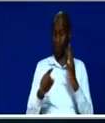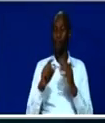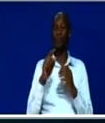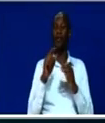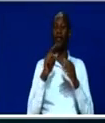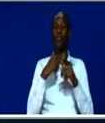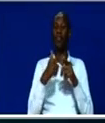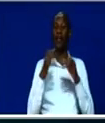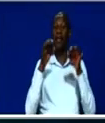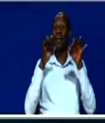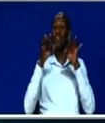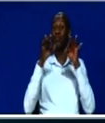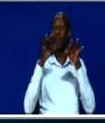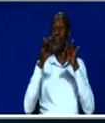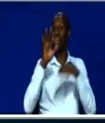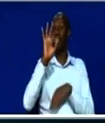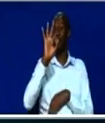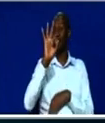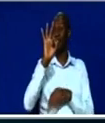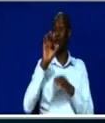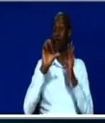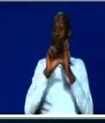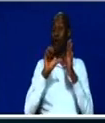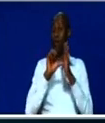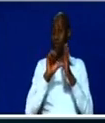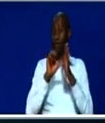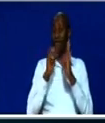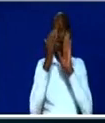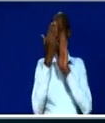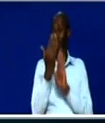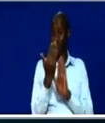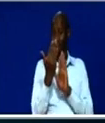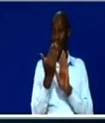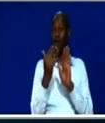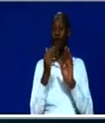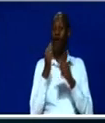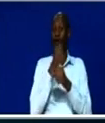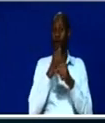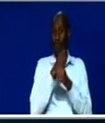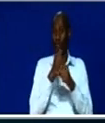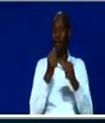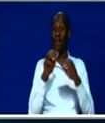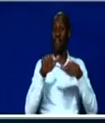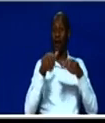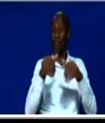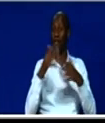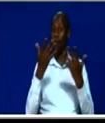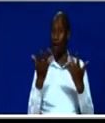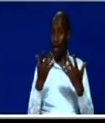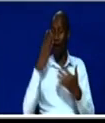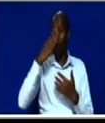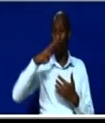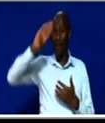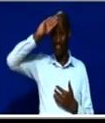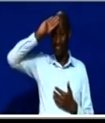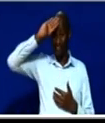explain 3 major problems facing coffee farming in Brazil, and that will give